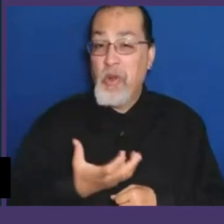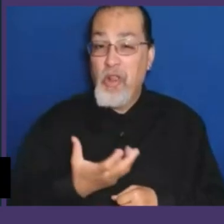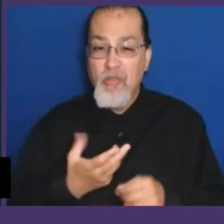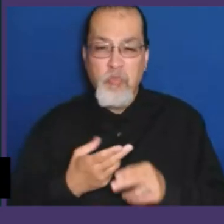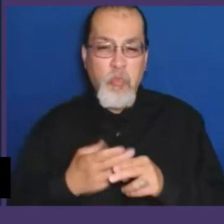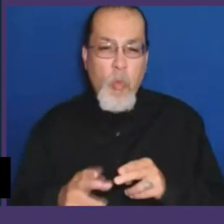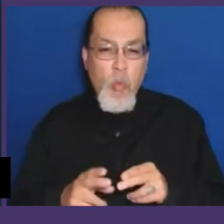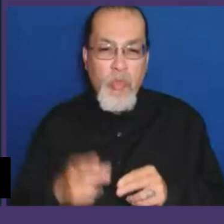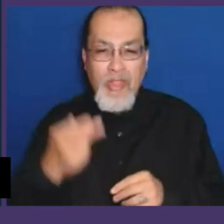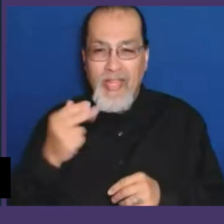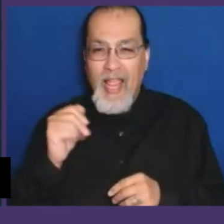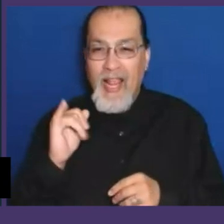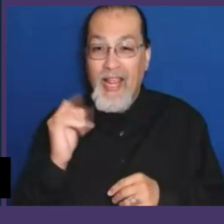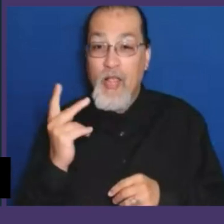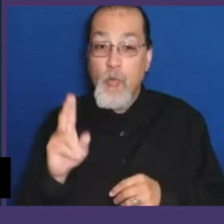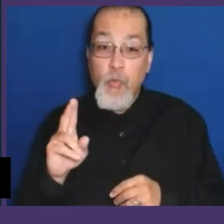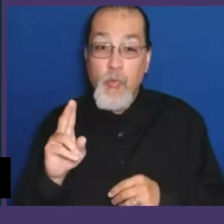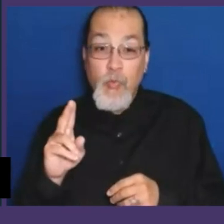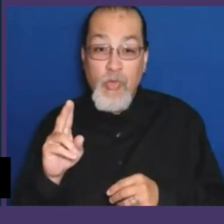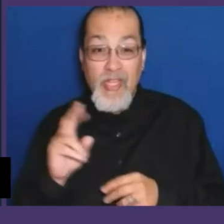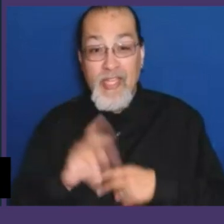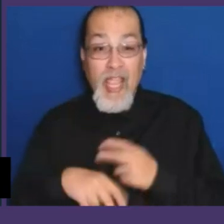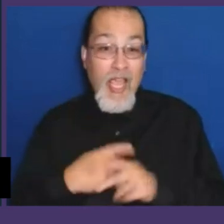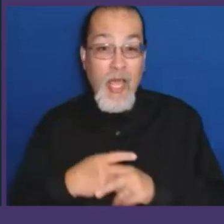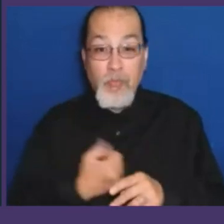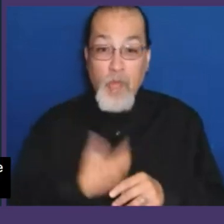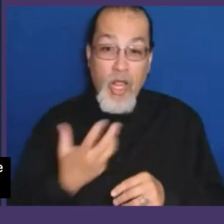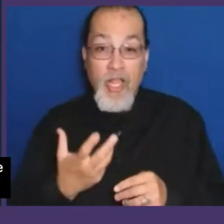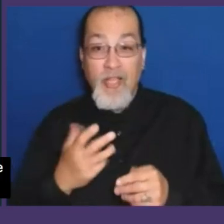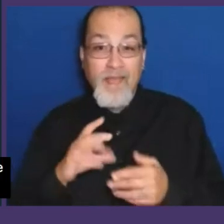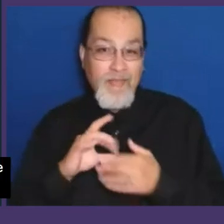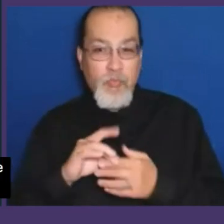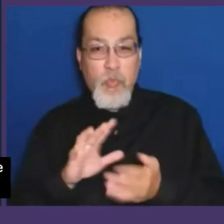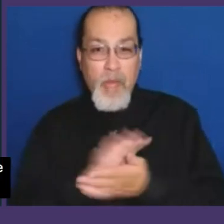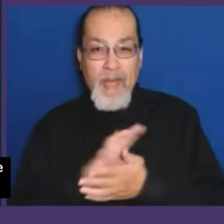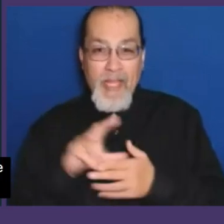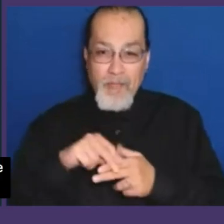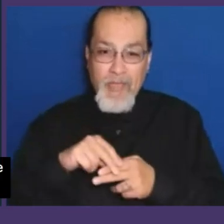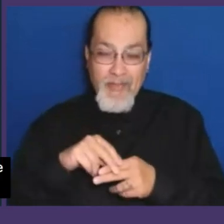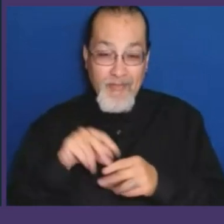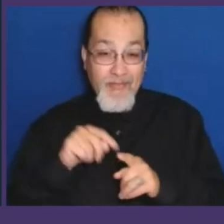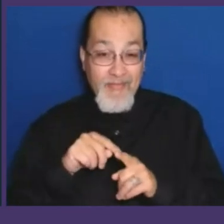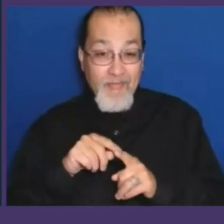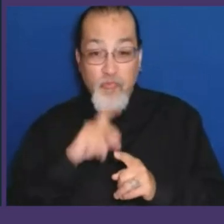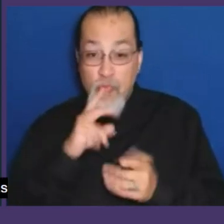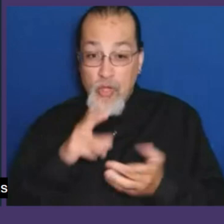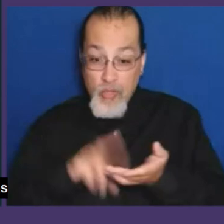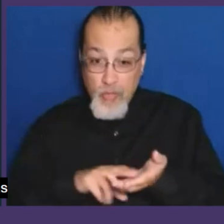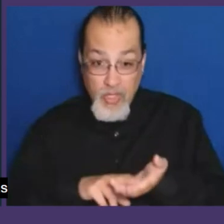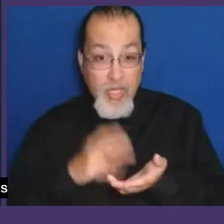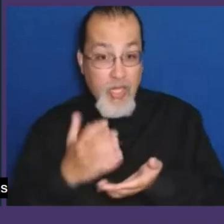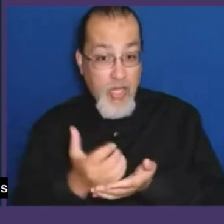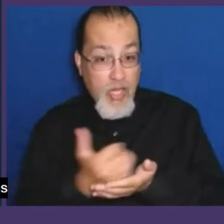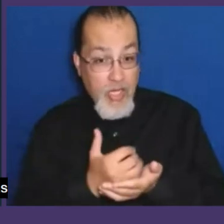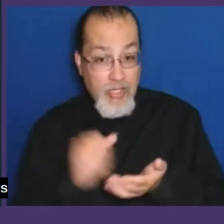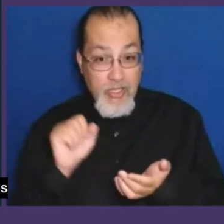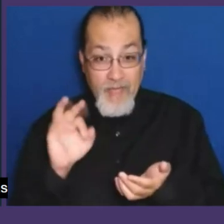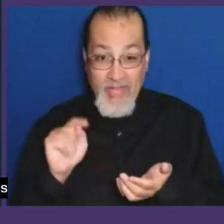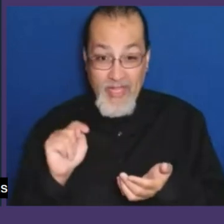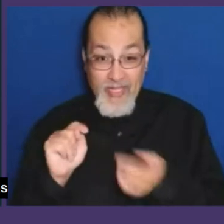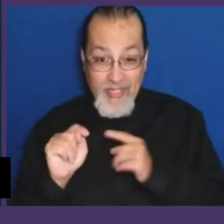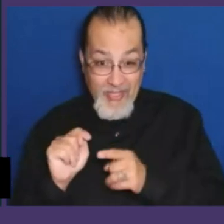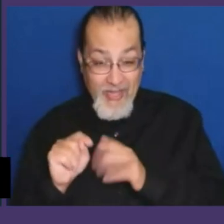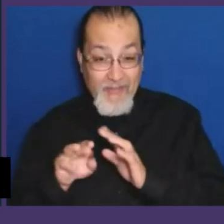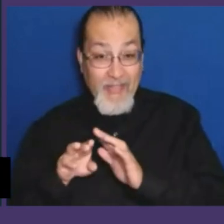to give training data, then imagine being a contractor collecting basically data for the SFT stage. How are you supposed to create a nice haiku for a paperclip? You might